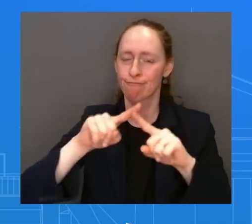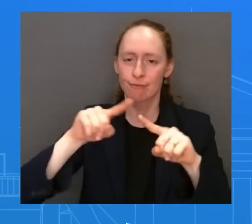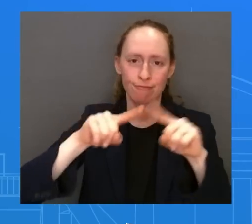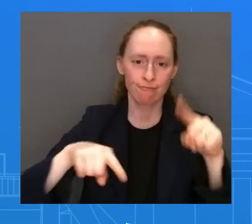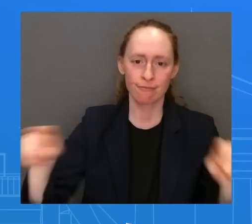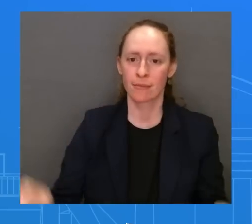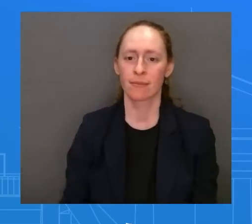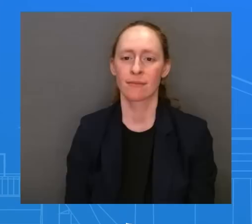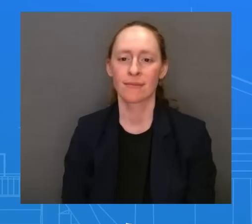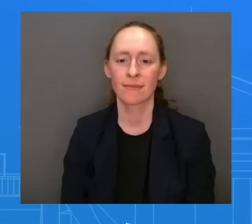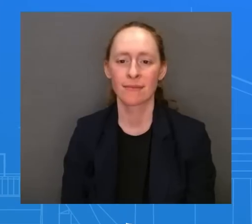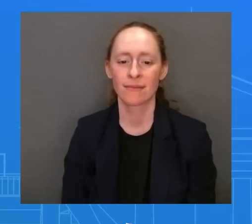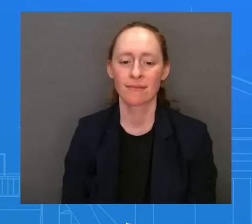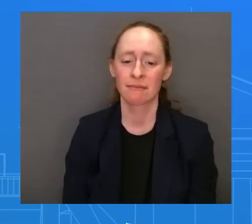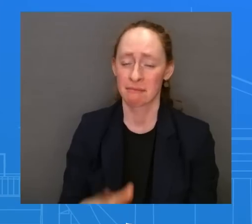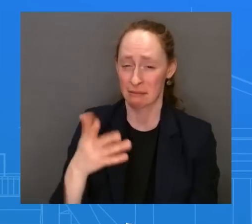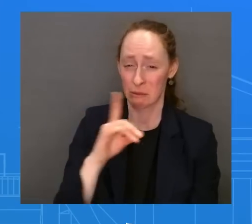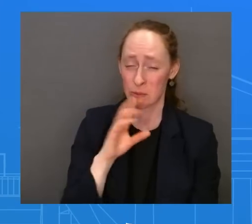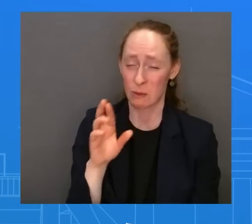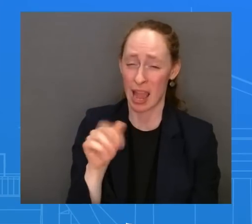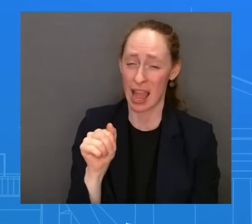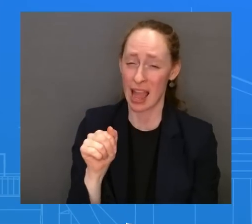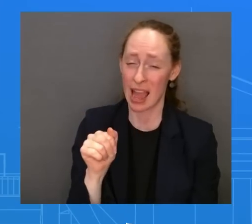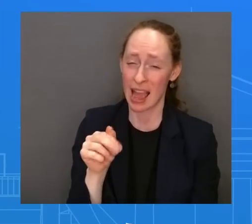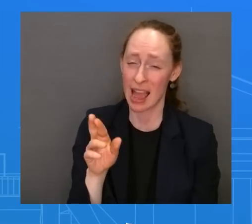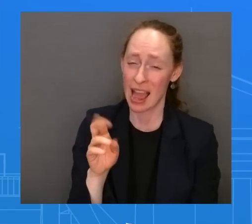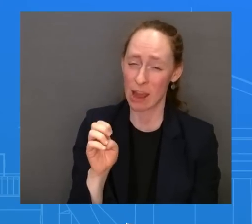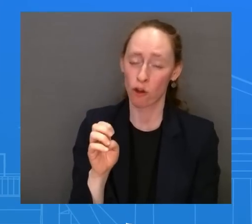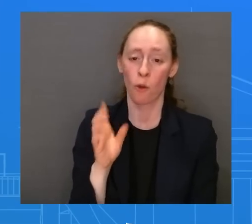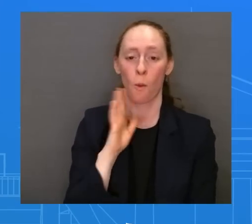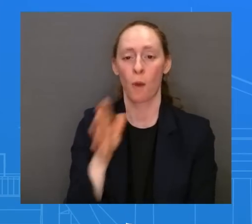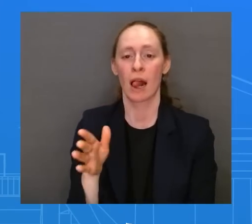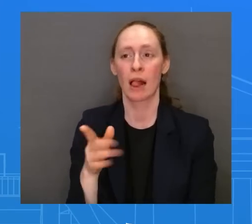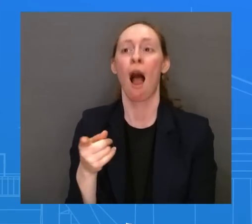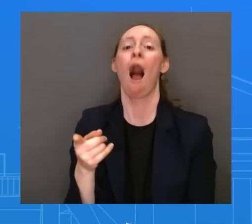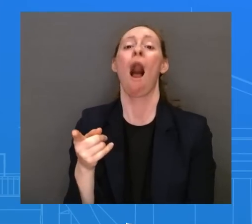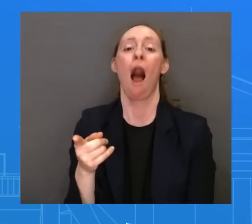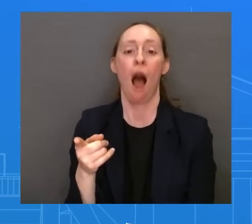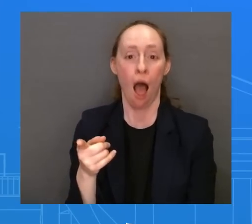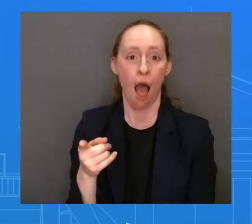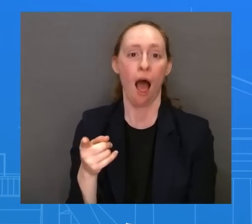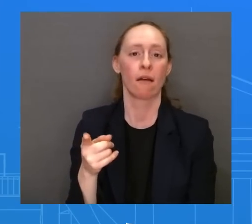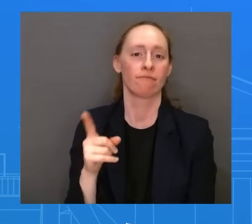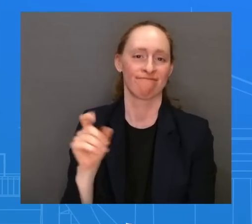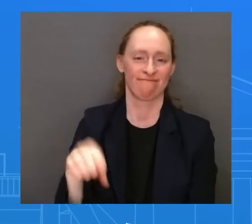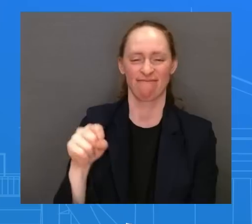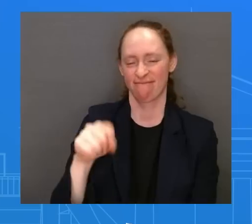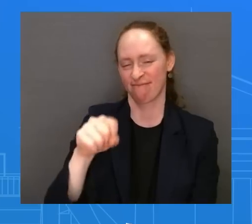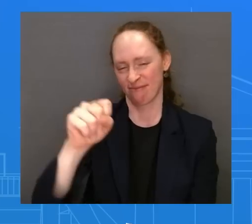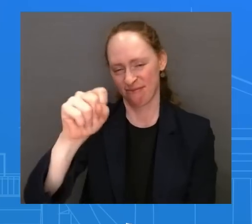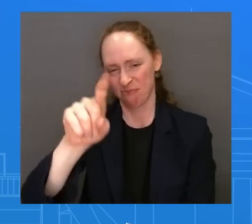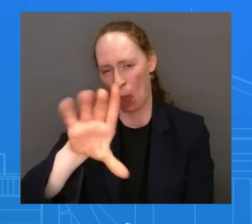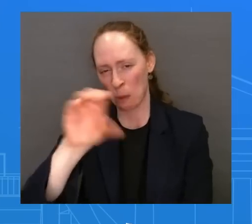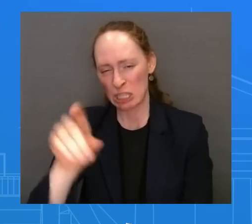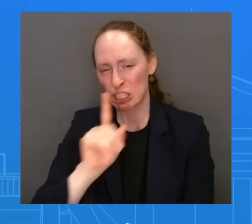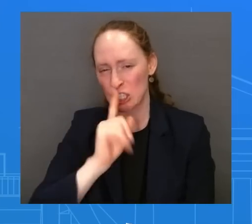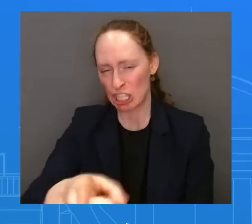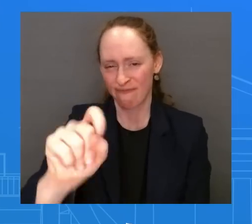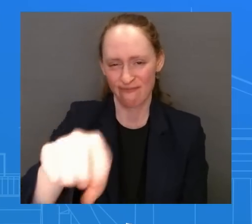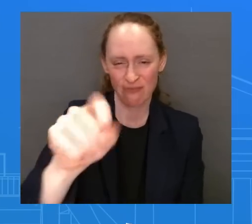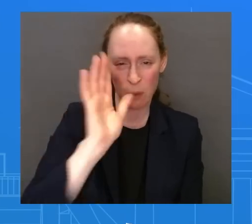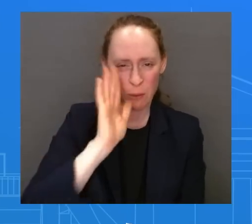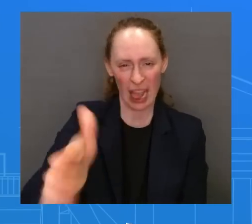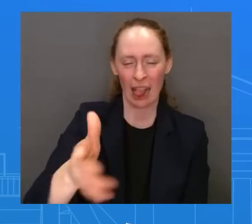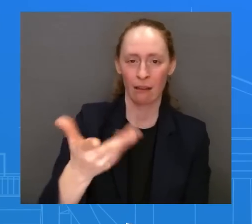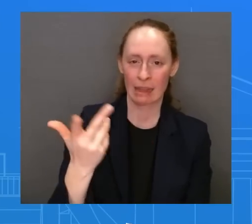certain about something they they get paid to do the best they can weaving in multiple sources